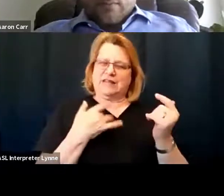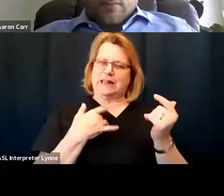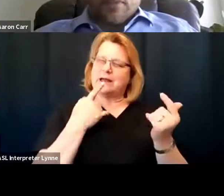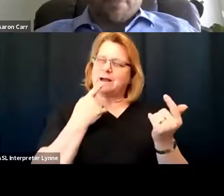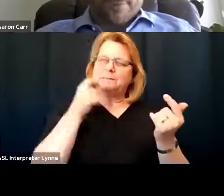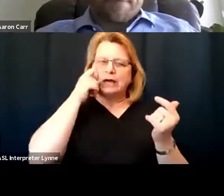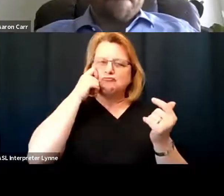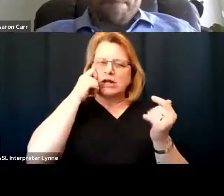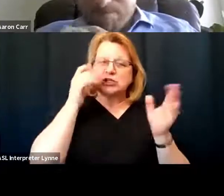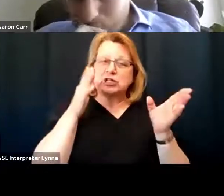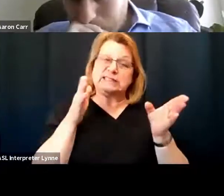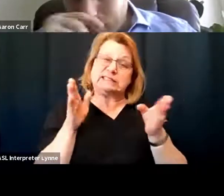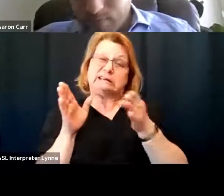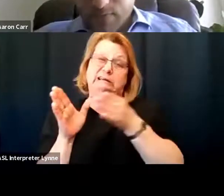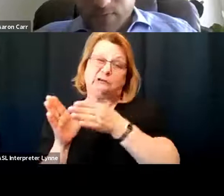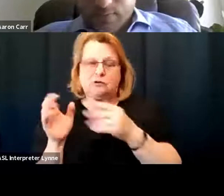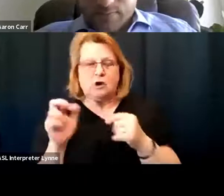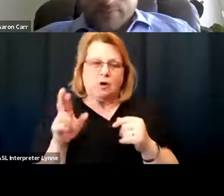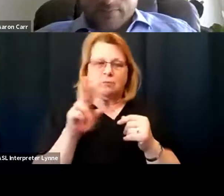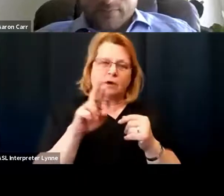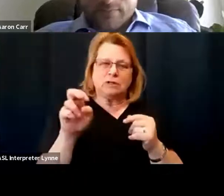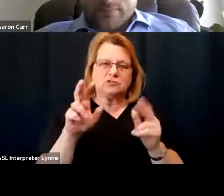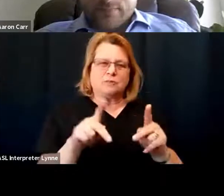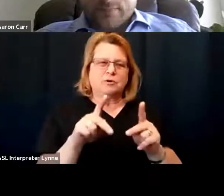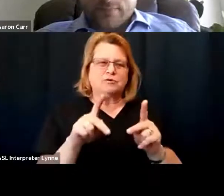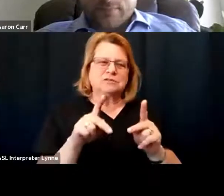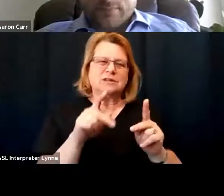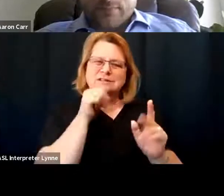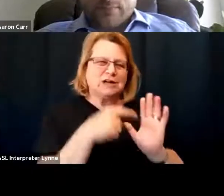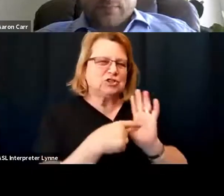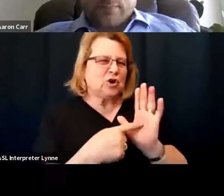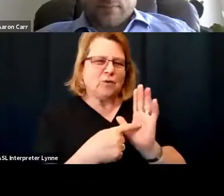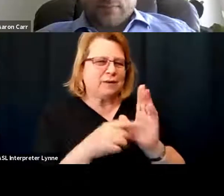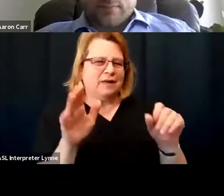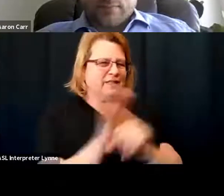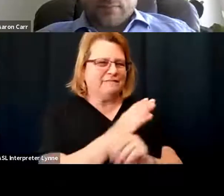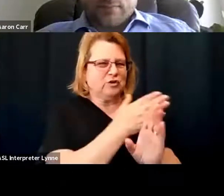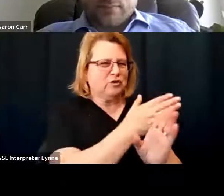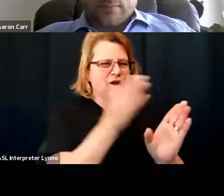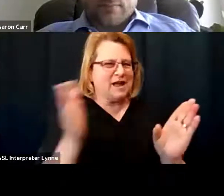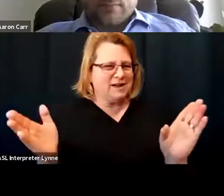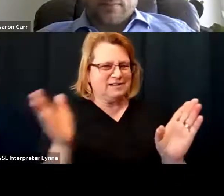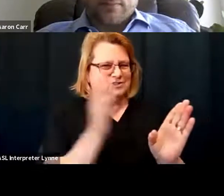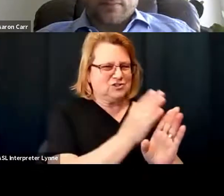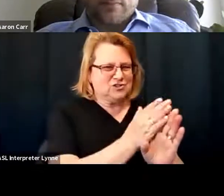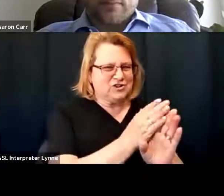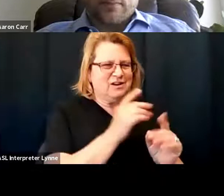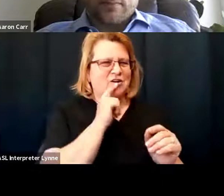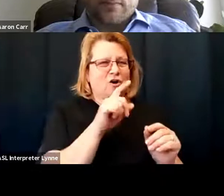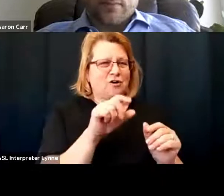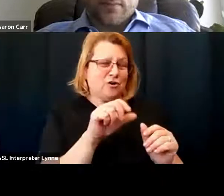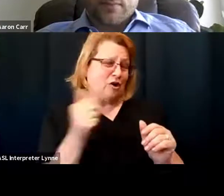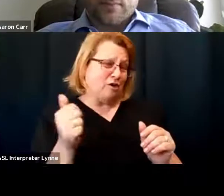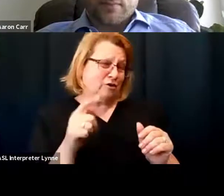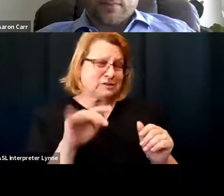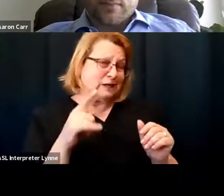know, my broker, my agent's not showing me the full range. You know, are there tips or resources